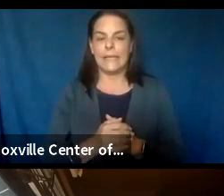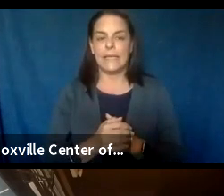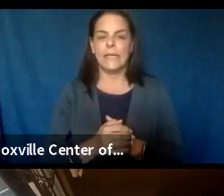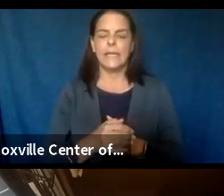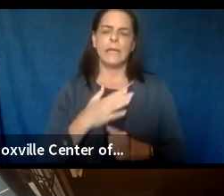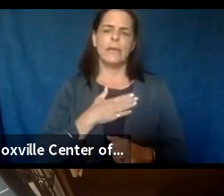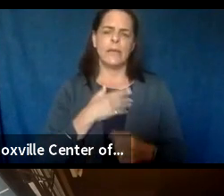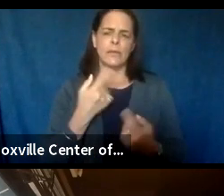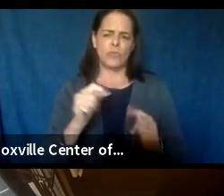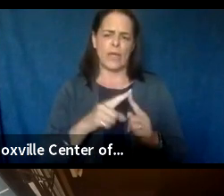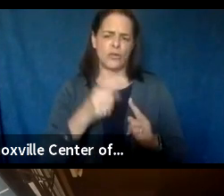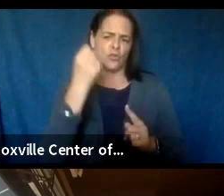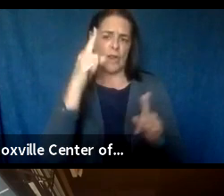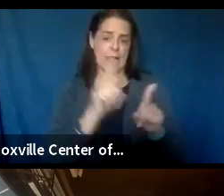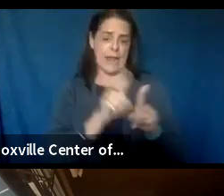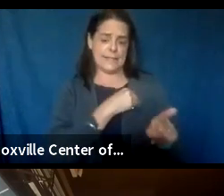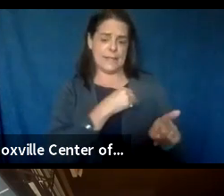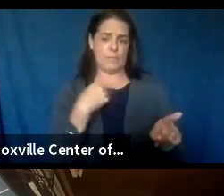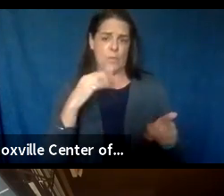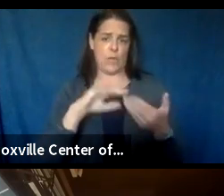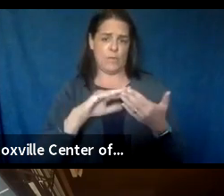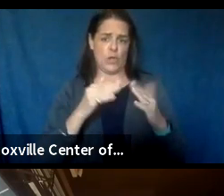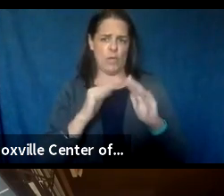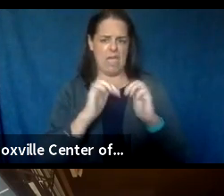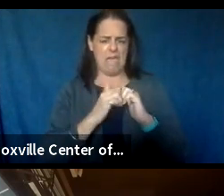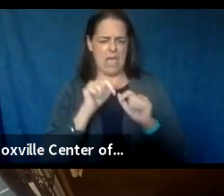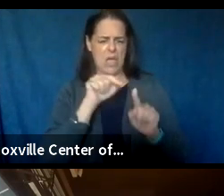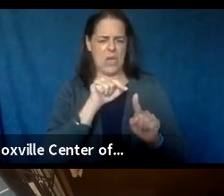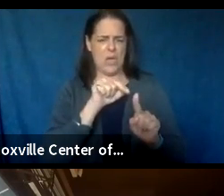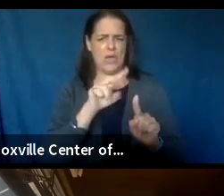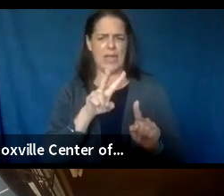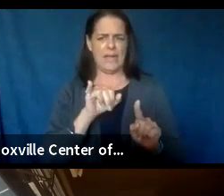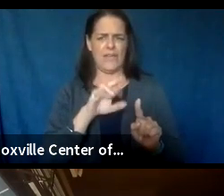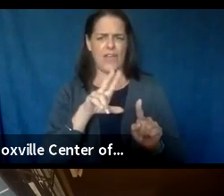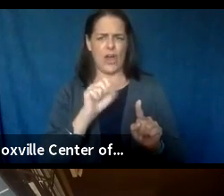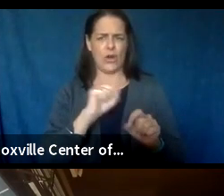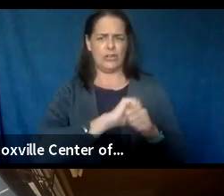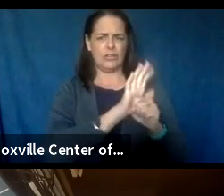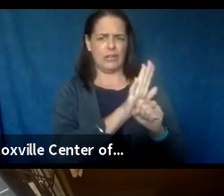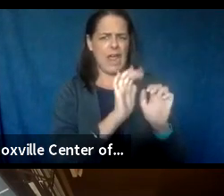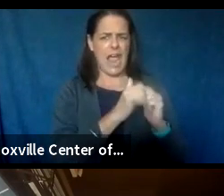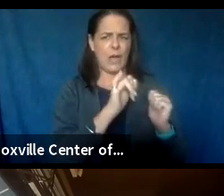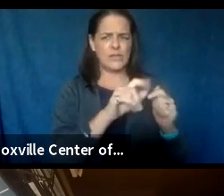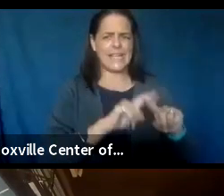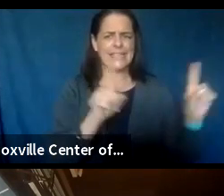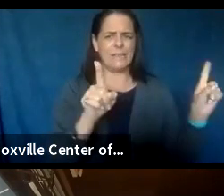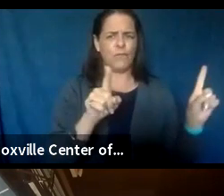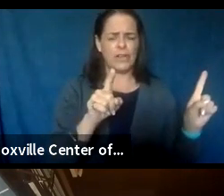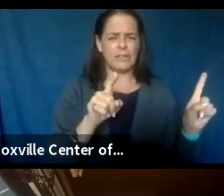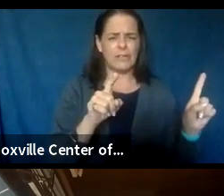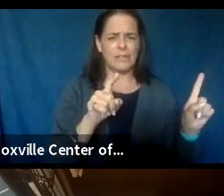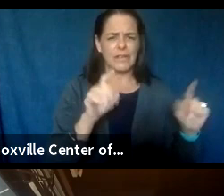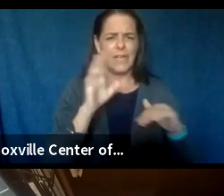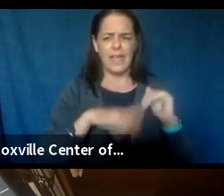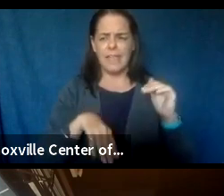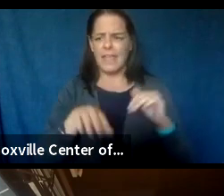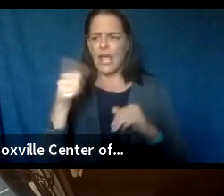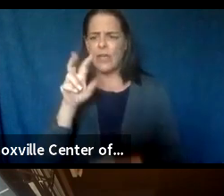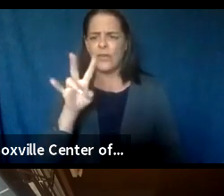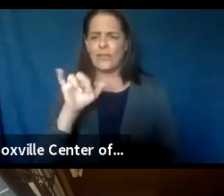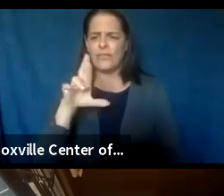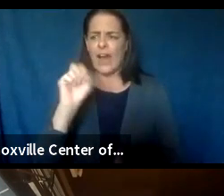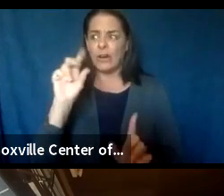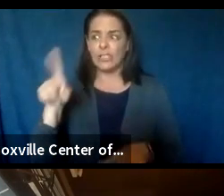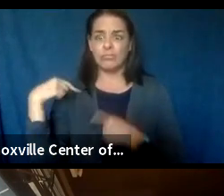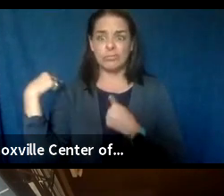understand as a member of the community is how this virus is different from what viruses have